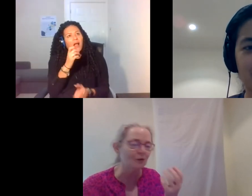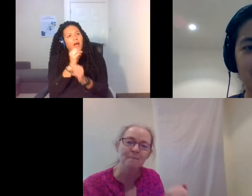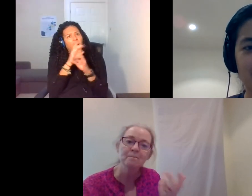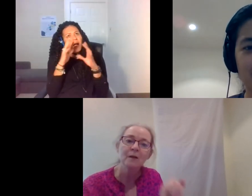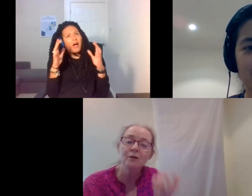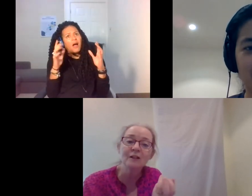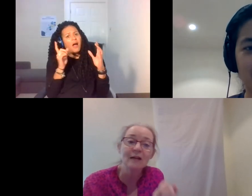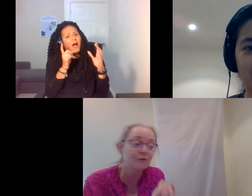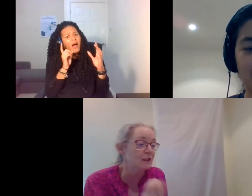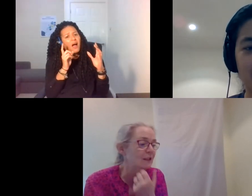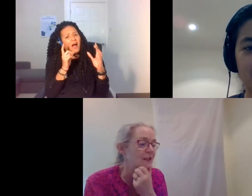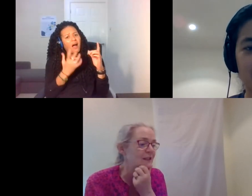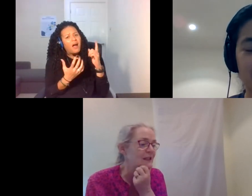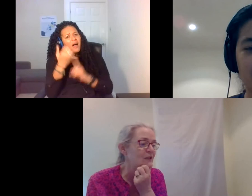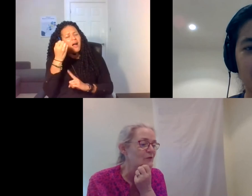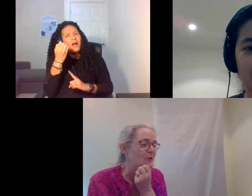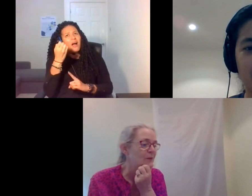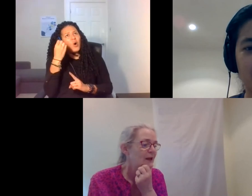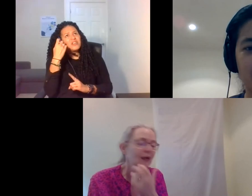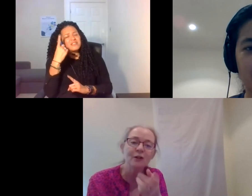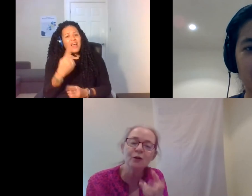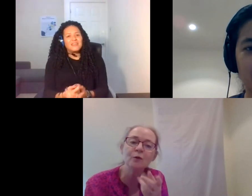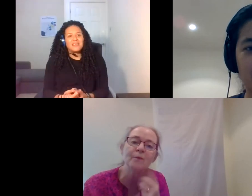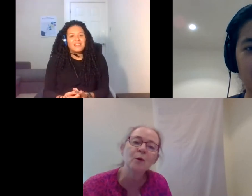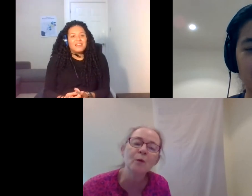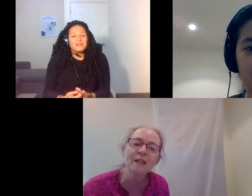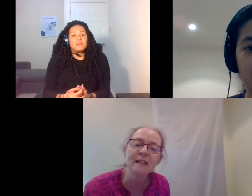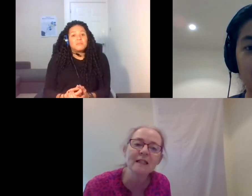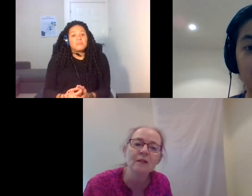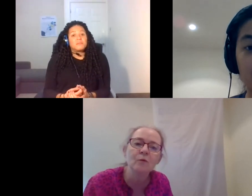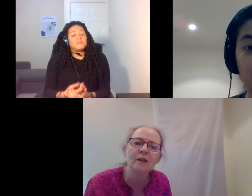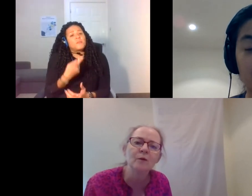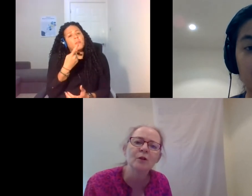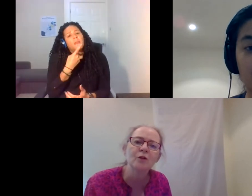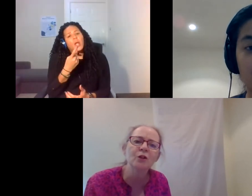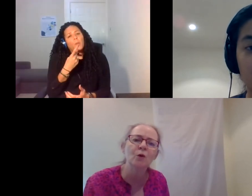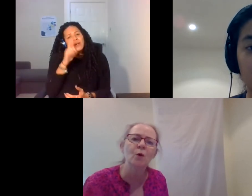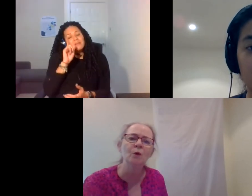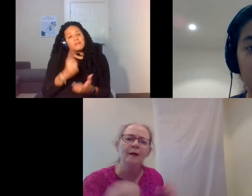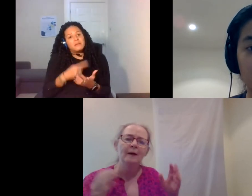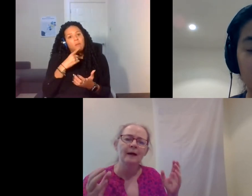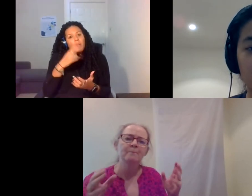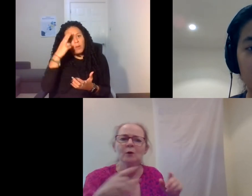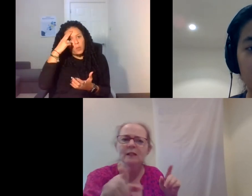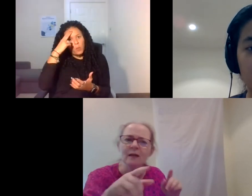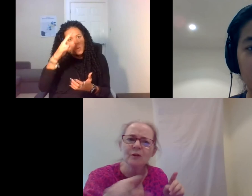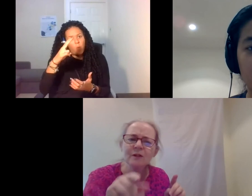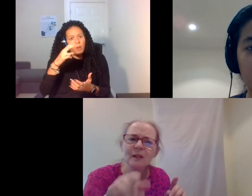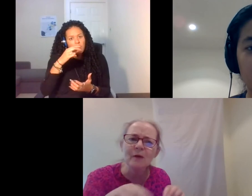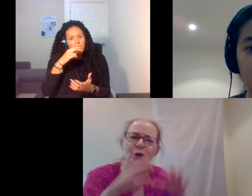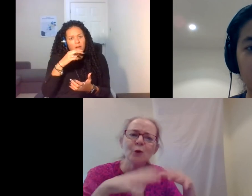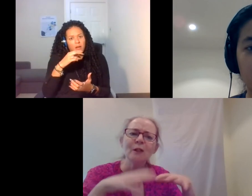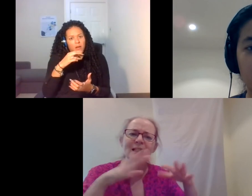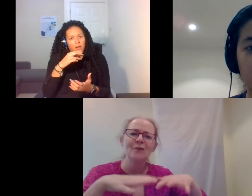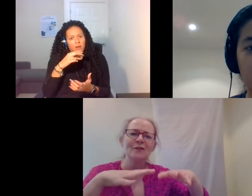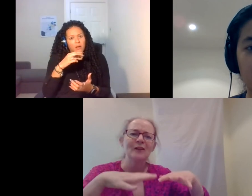that you can get the feeling and understanding from. And we decided, didn't we, that we were going to call, I was going to say